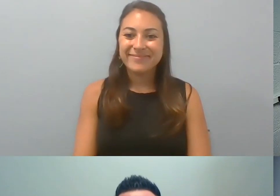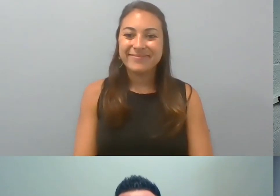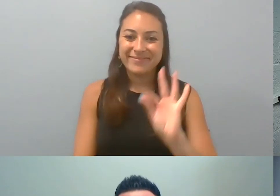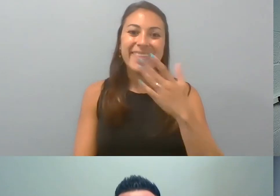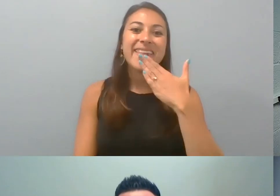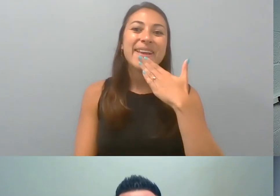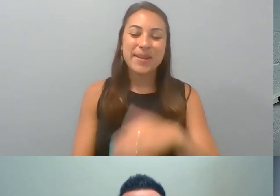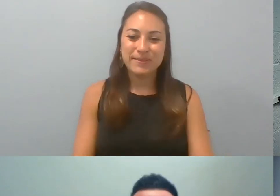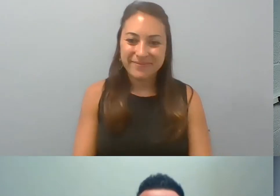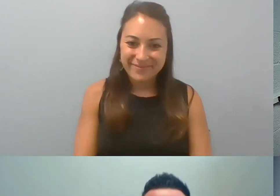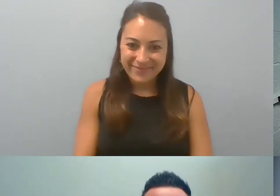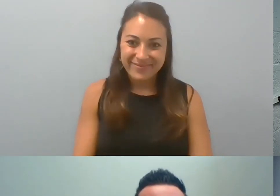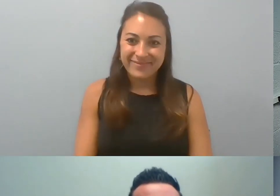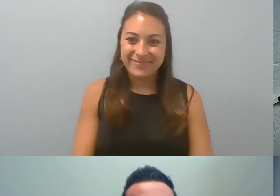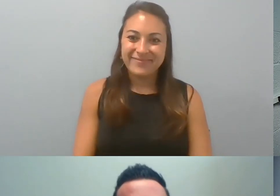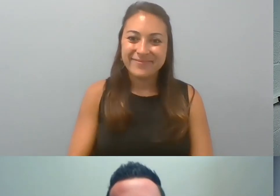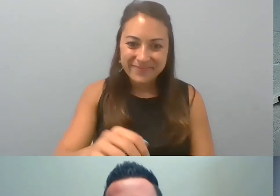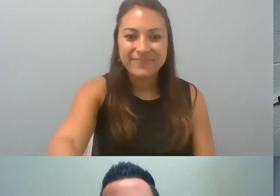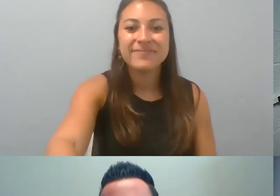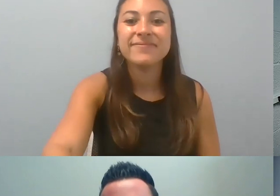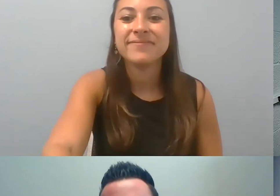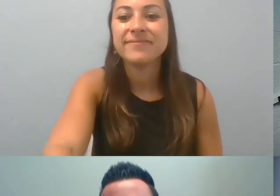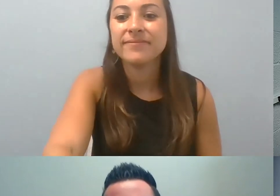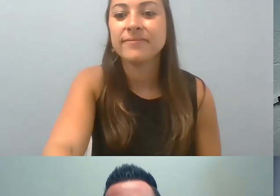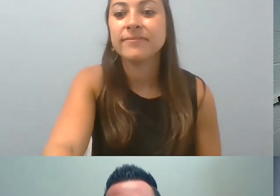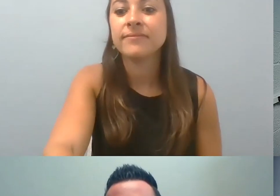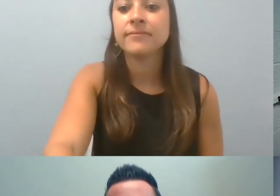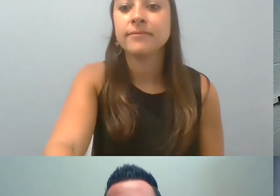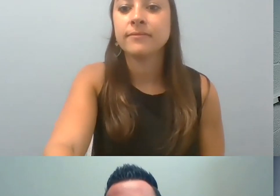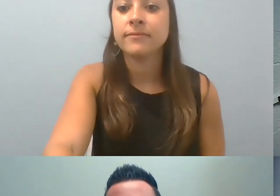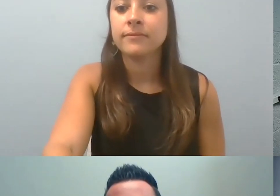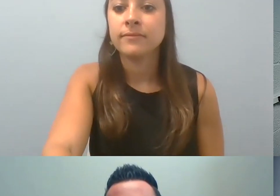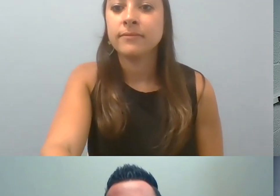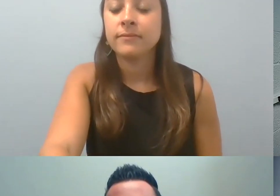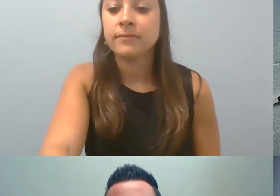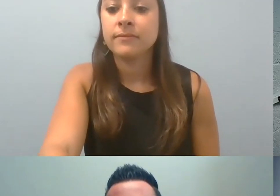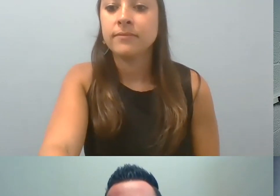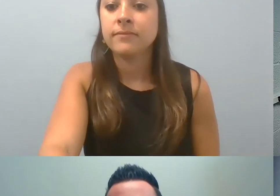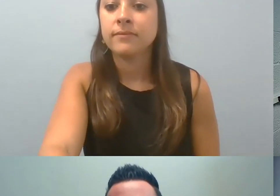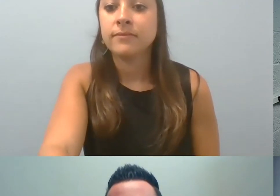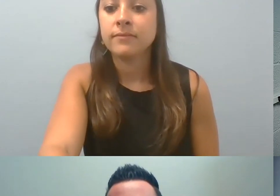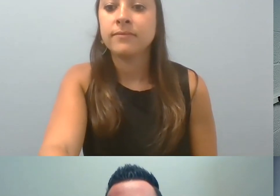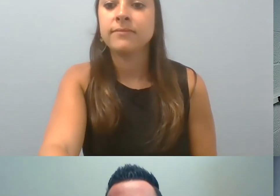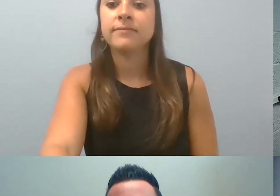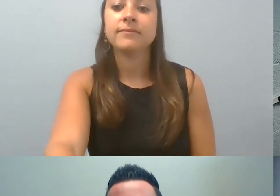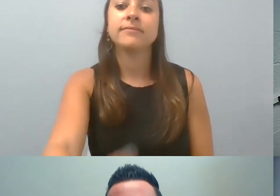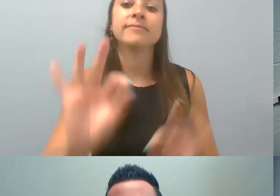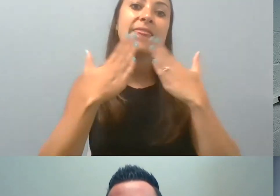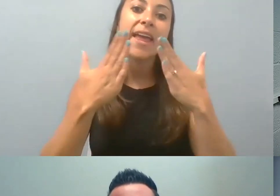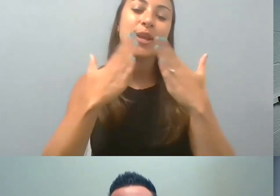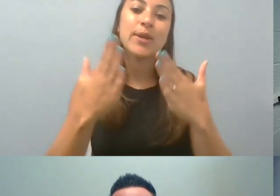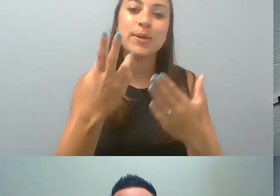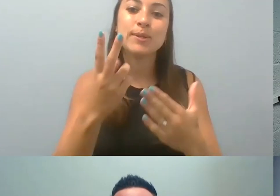Thank you, everyone. Thank you, Bobby and Jesse. Thank you. And sorry about that. Thank you, Bobby and Jesse, and